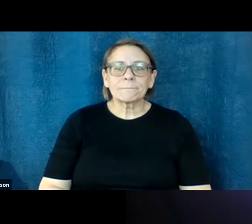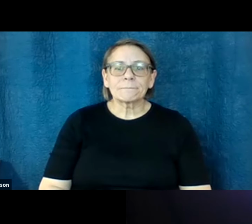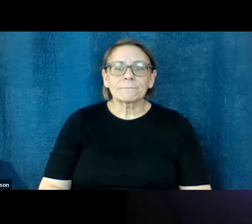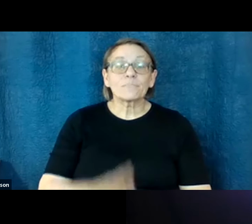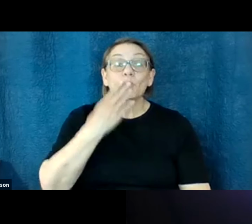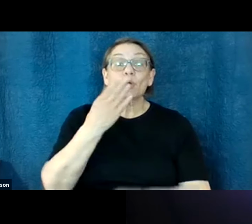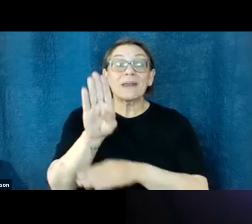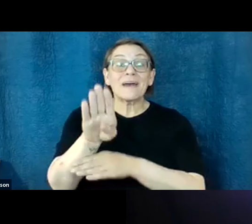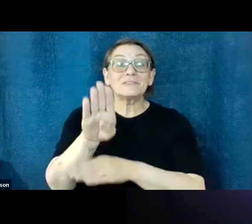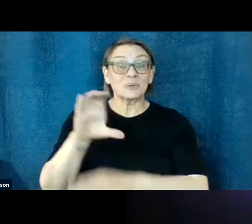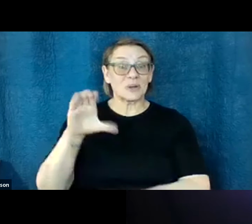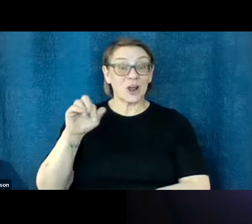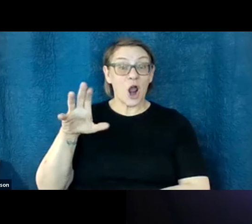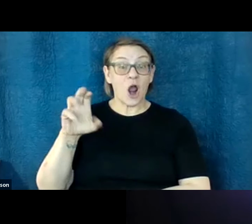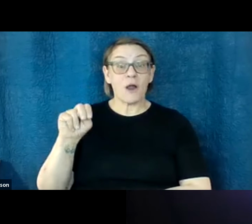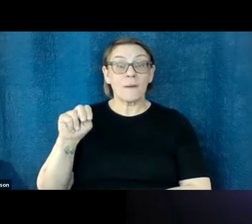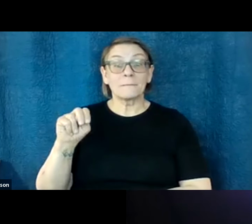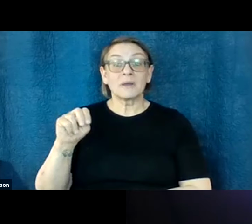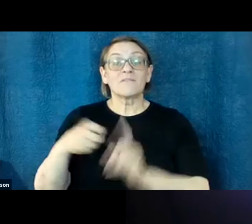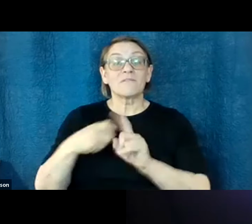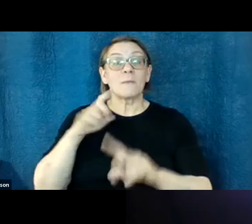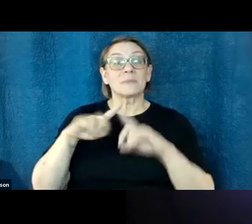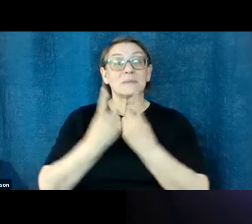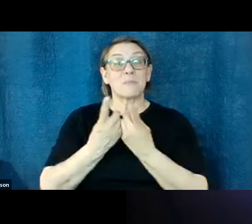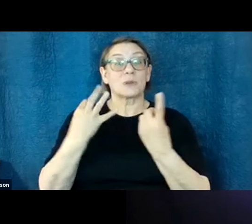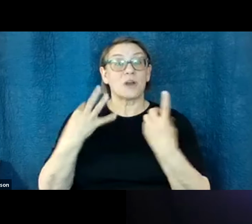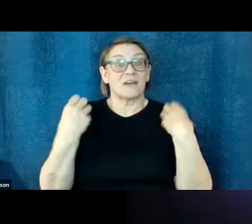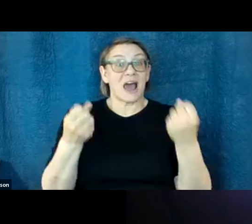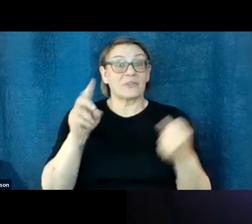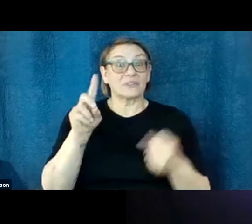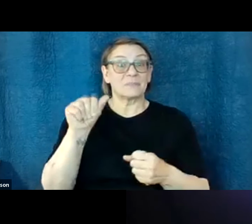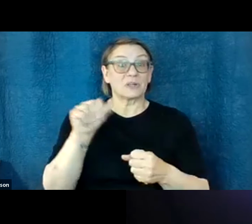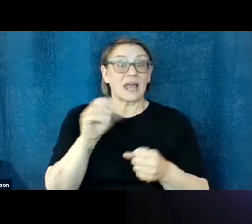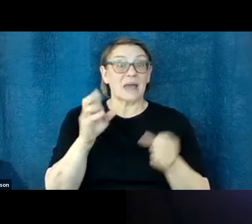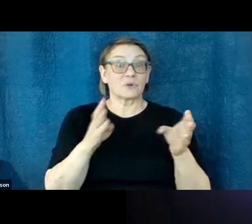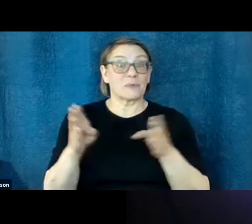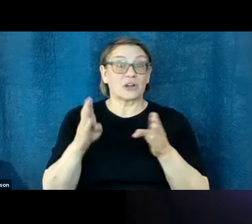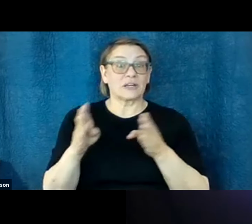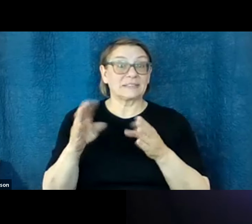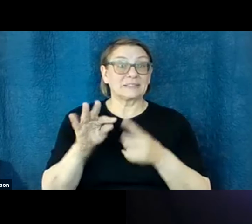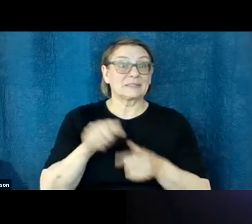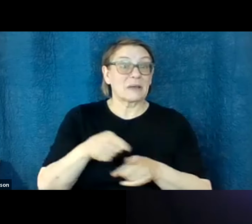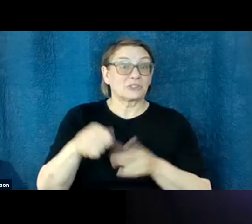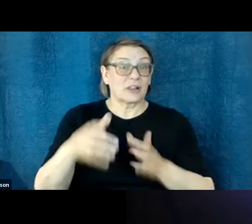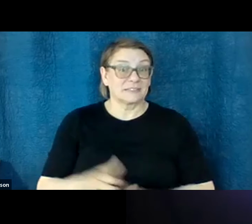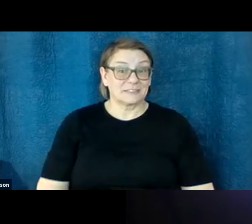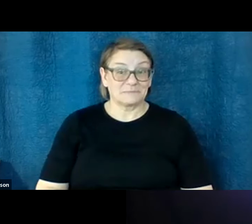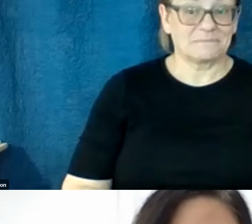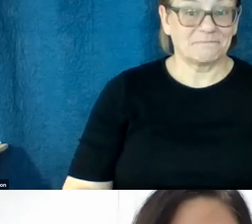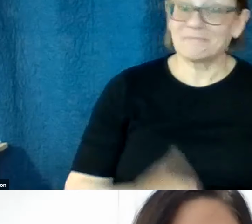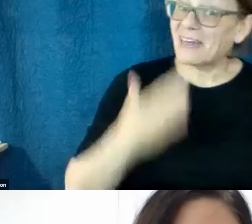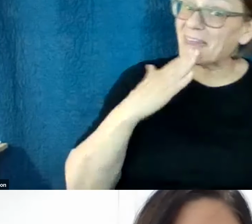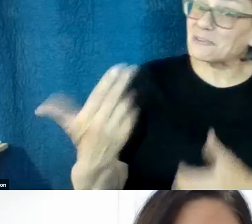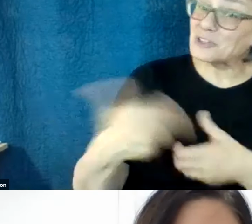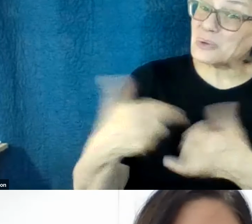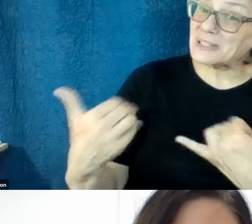Good afternoon, Carmen, Rhode Island Department of Health, Disability and Preparedness Specialist. Thanks for joining today, Carmen.